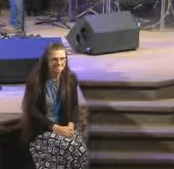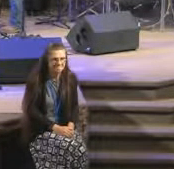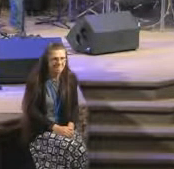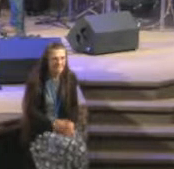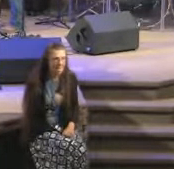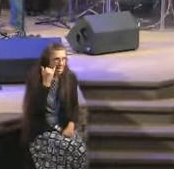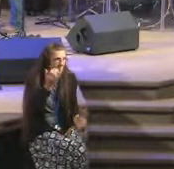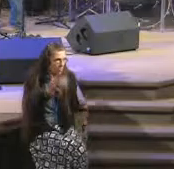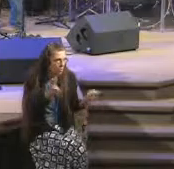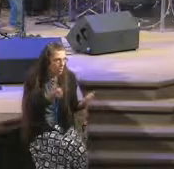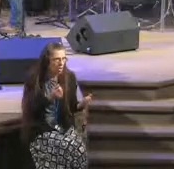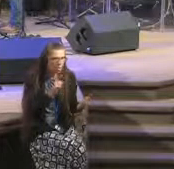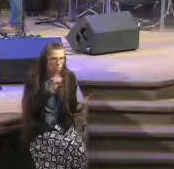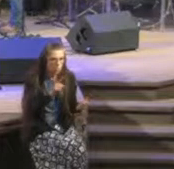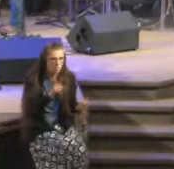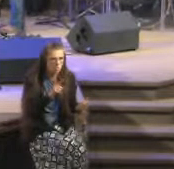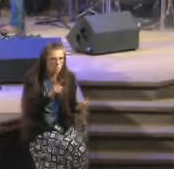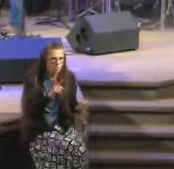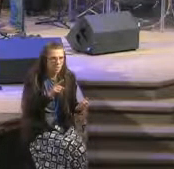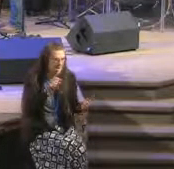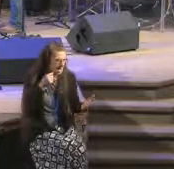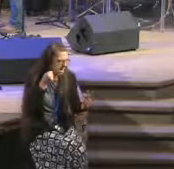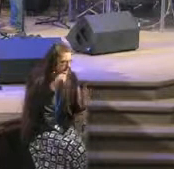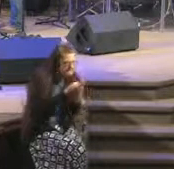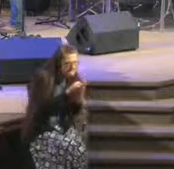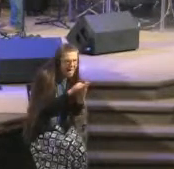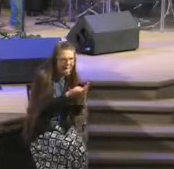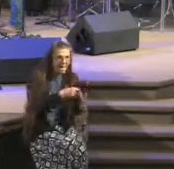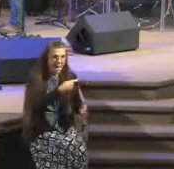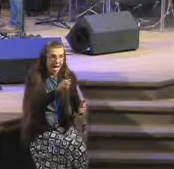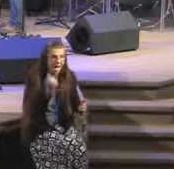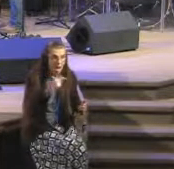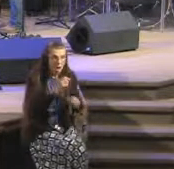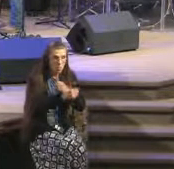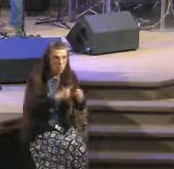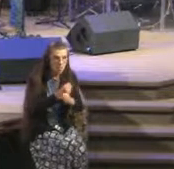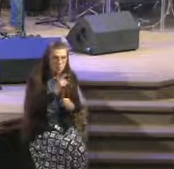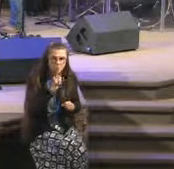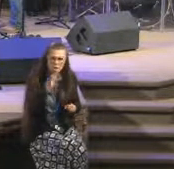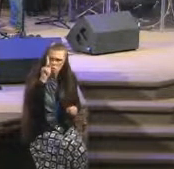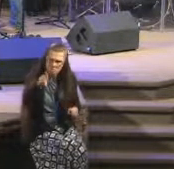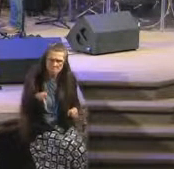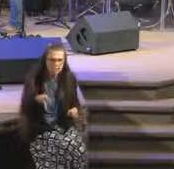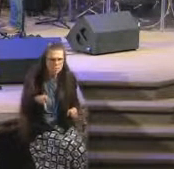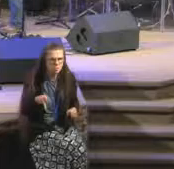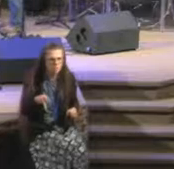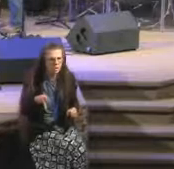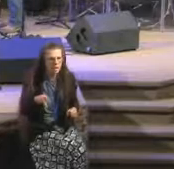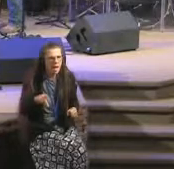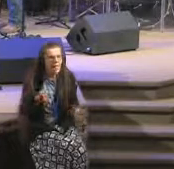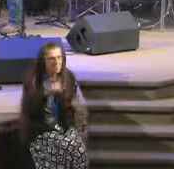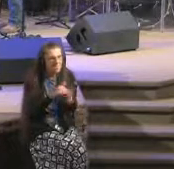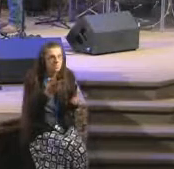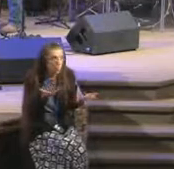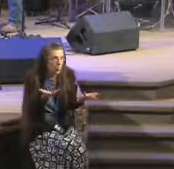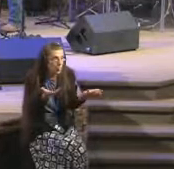If we want to truly impact our world, and I'm telling you, as a pastor, that's what I want to